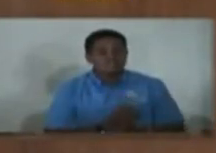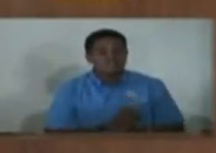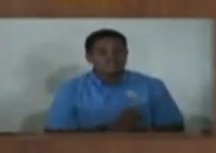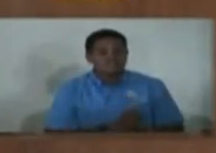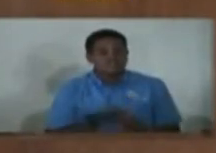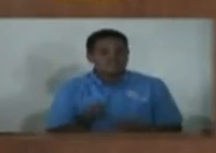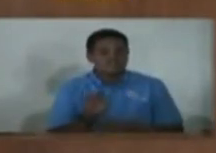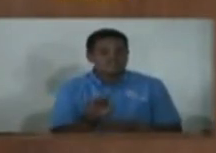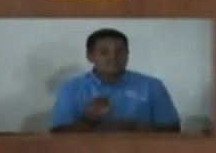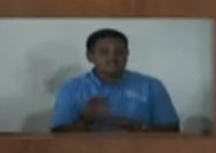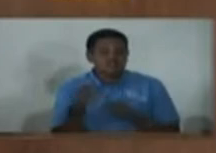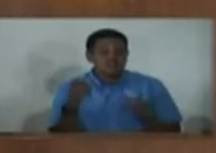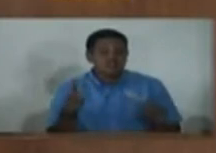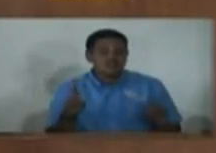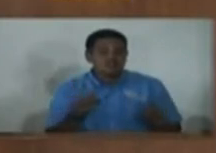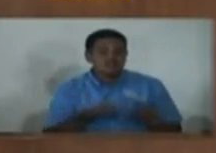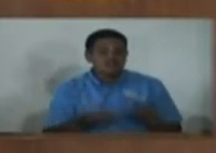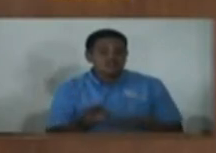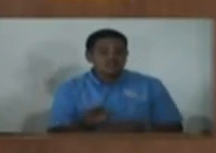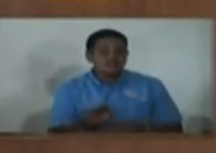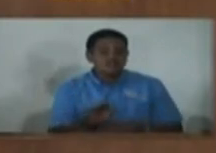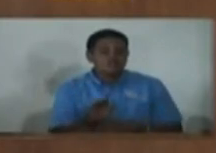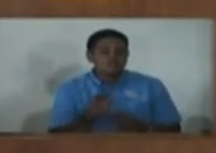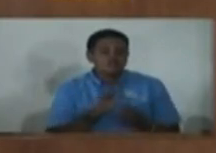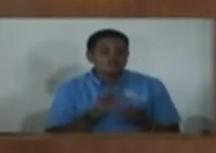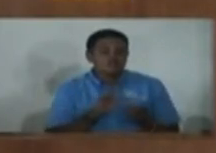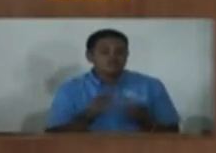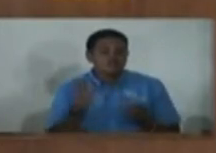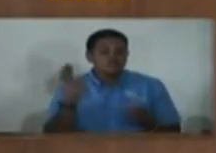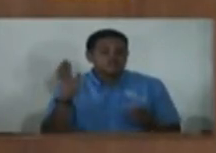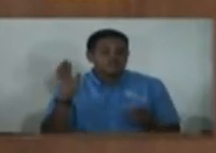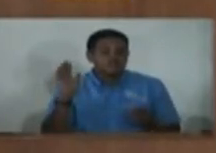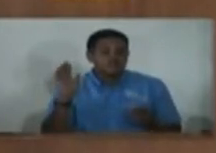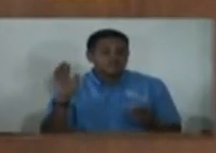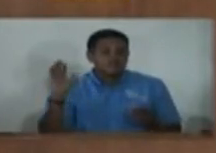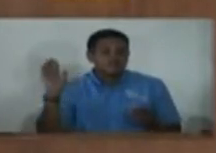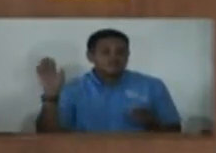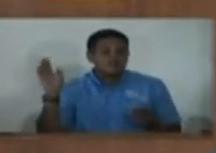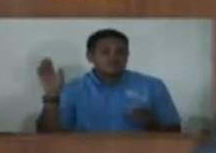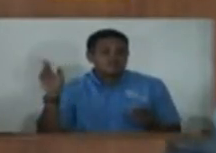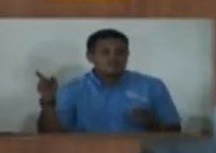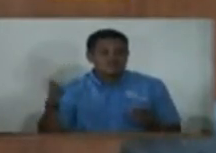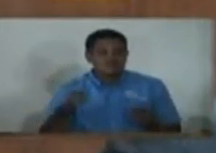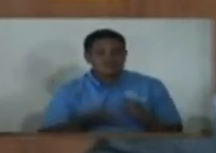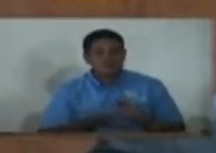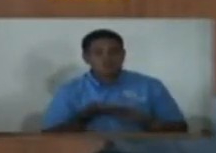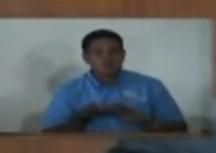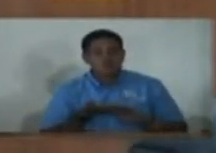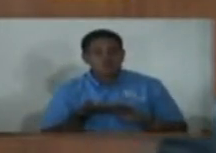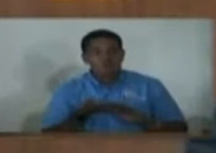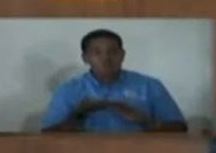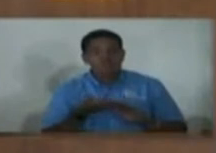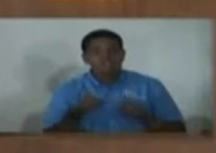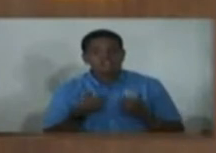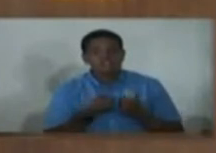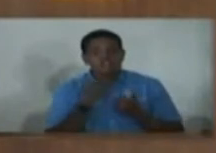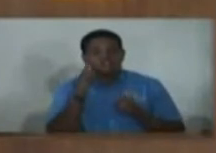evening or this afternoon. This is obviously an ongoing challenge for